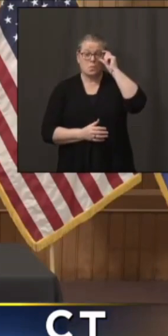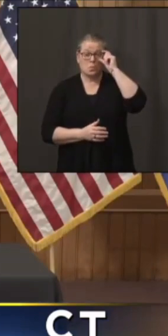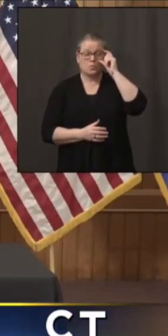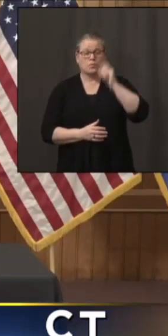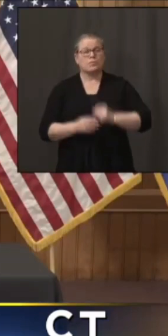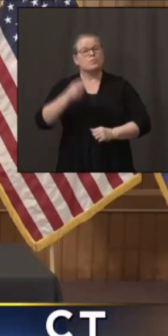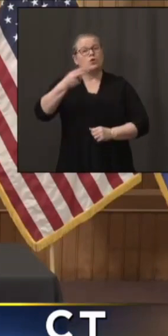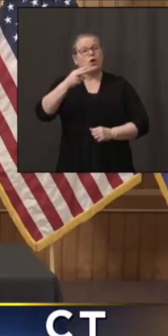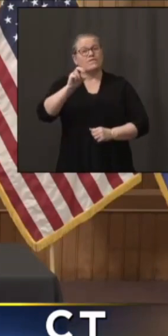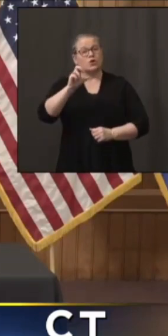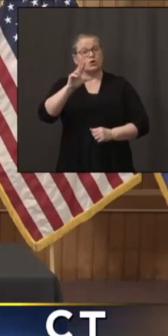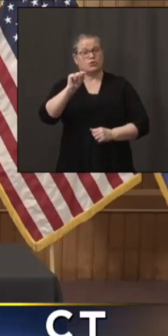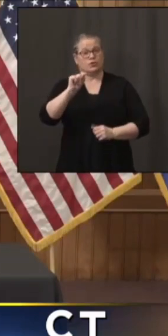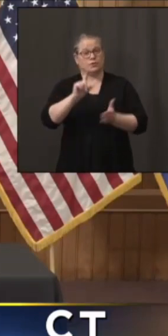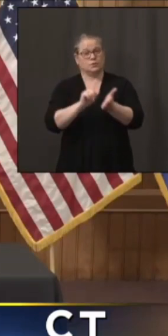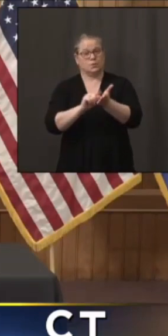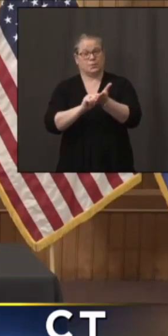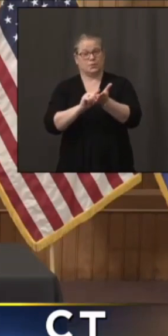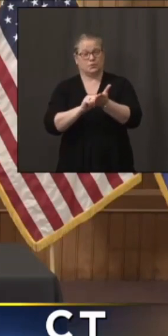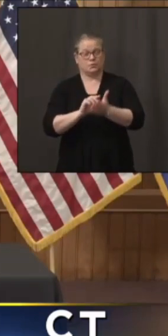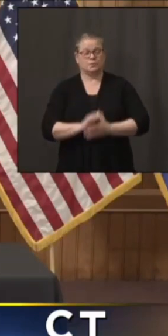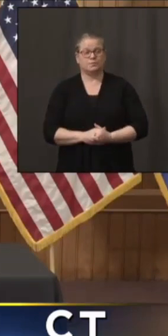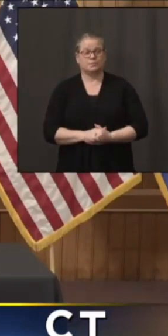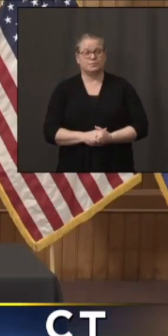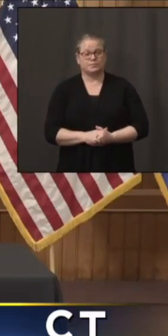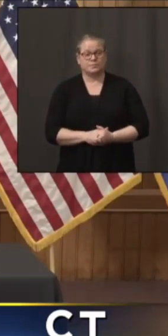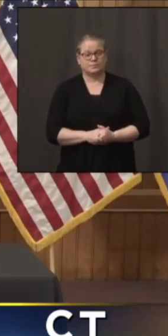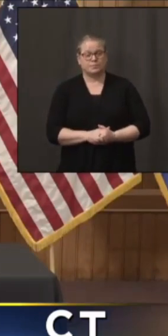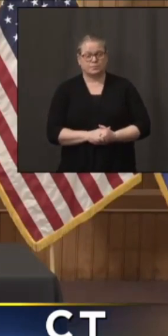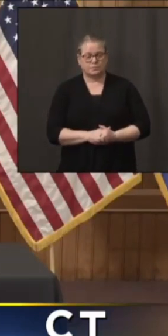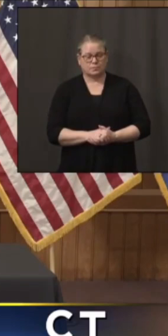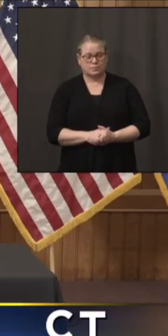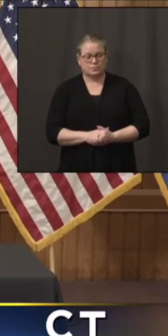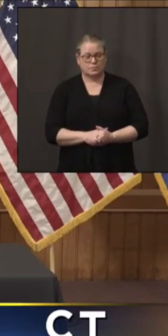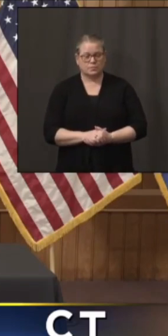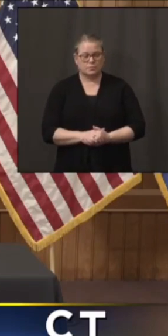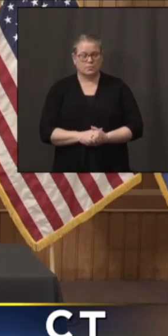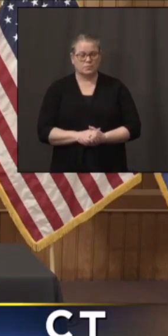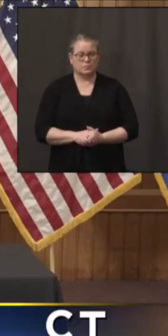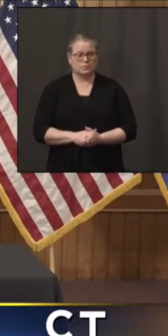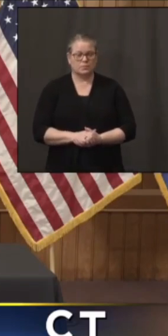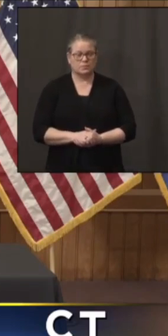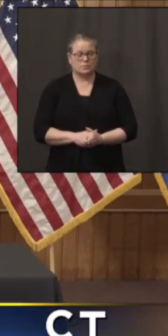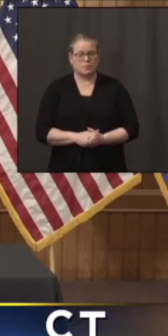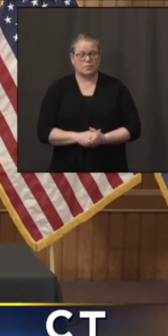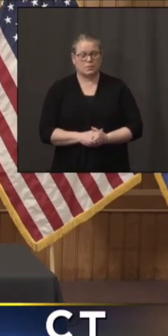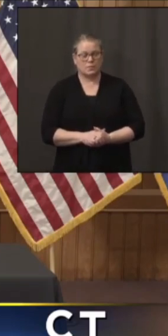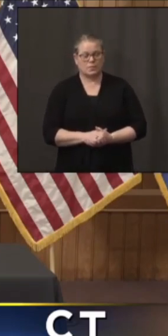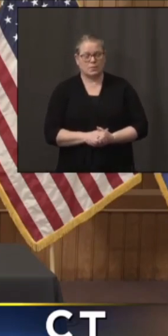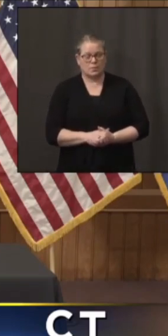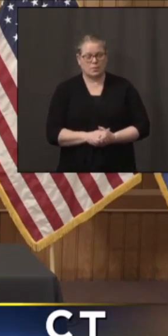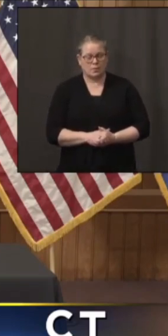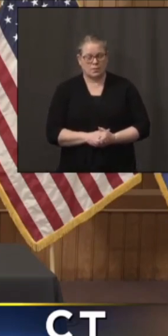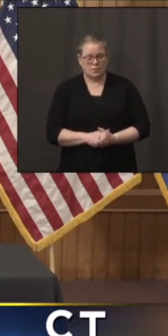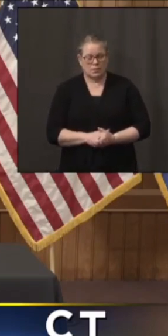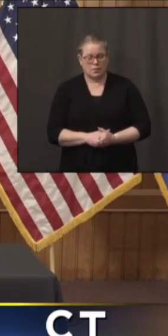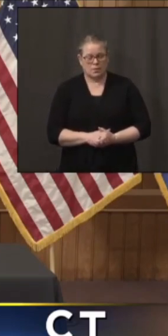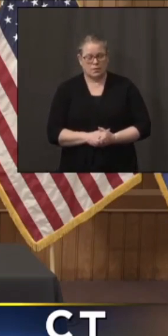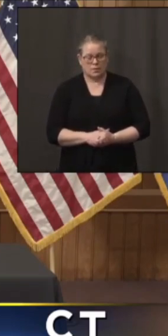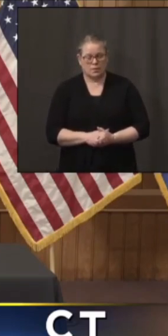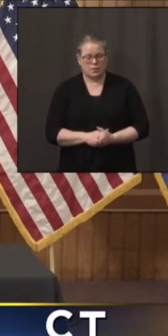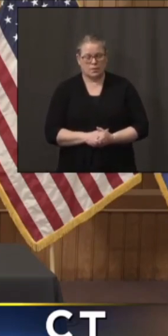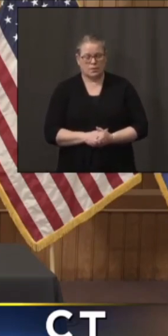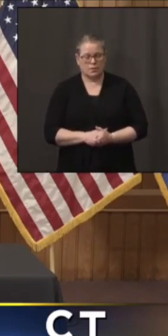The Hartford Current. Hey everyone, I wanted to ask some questions about the bigger picture